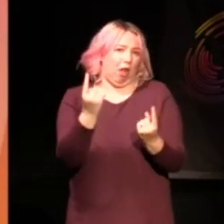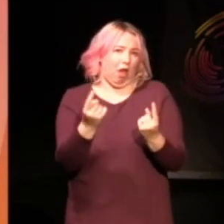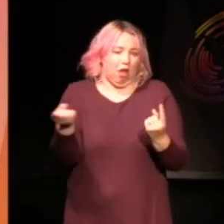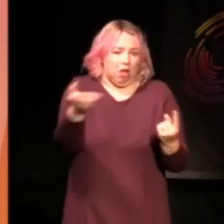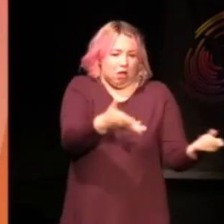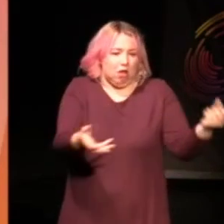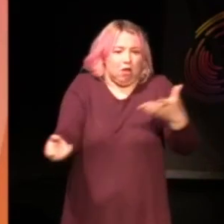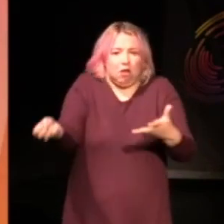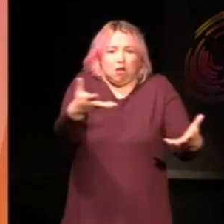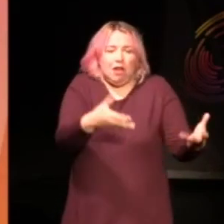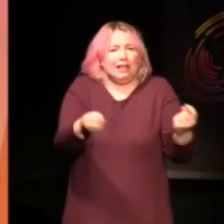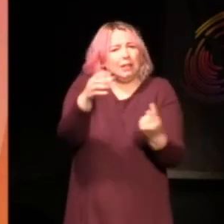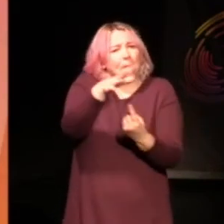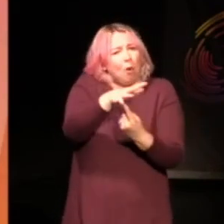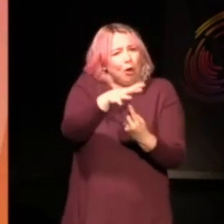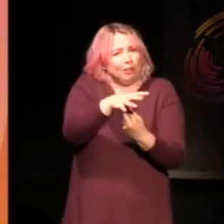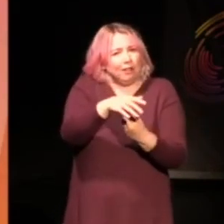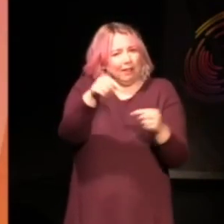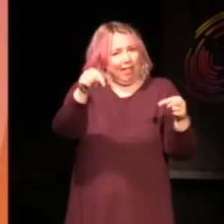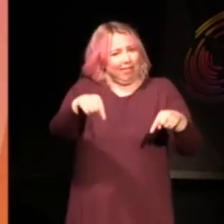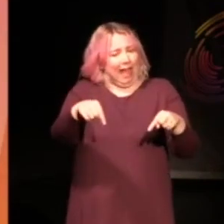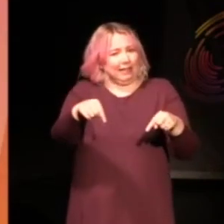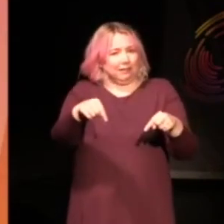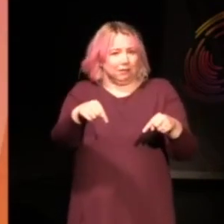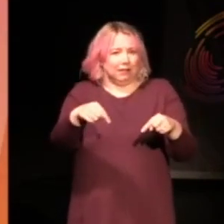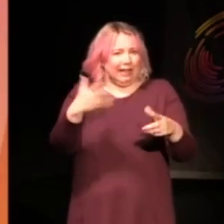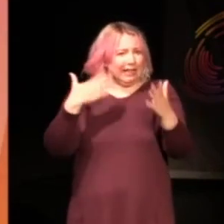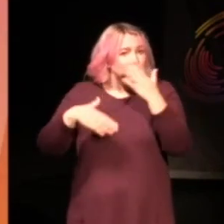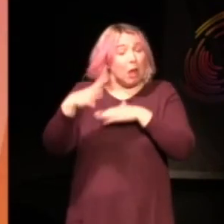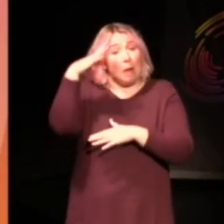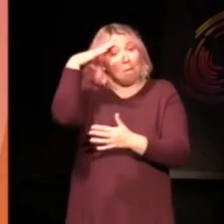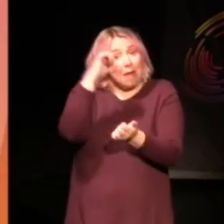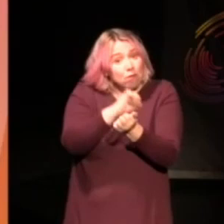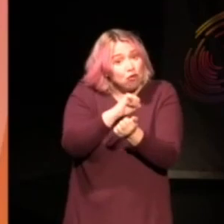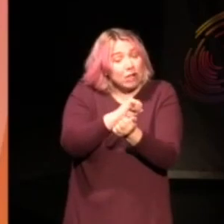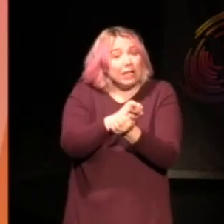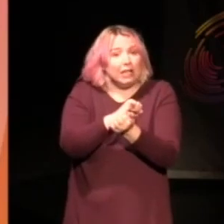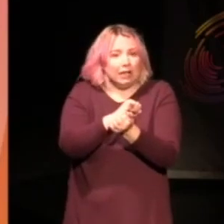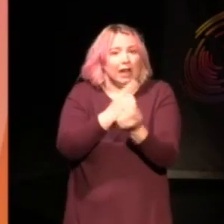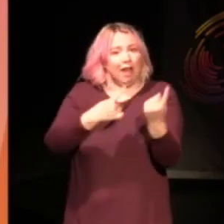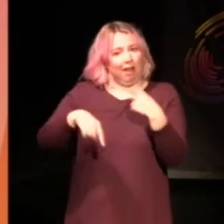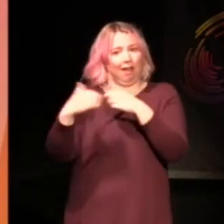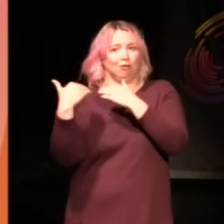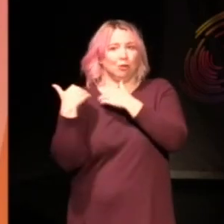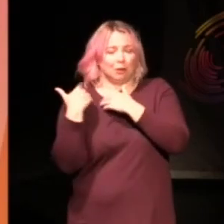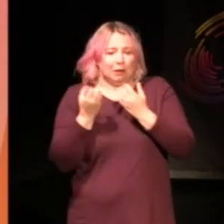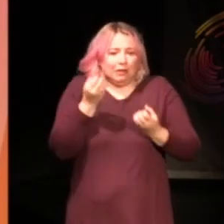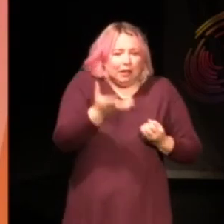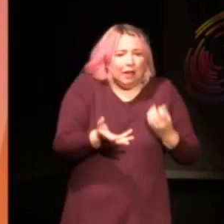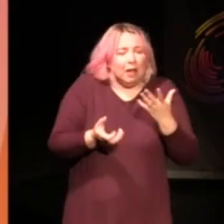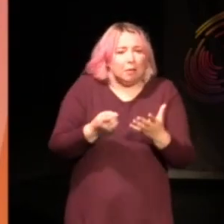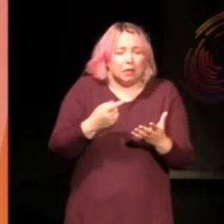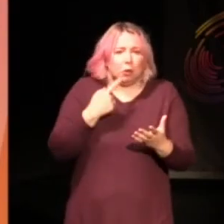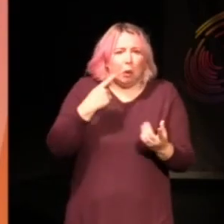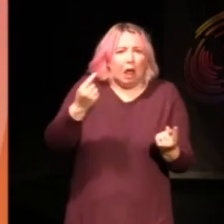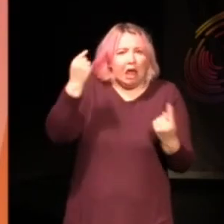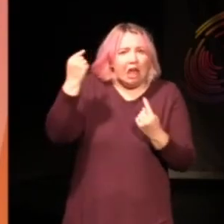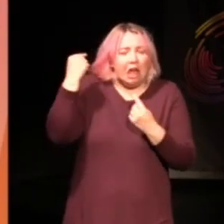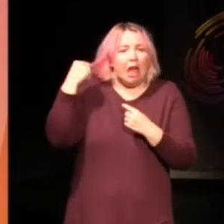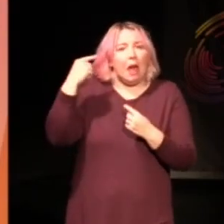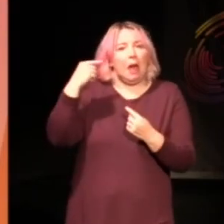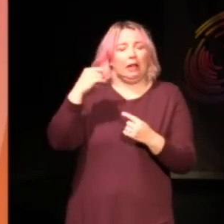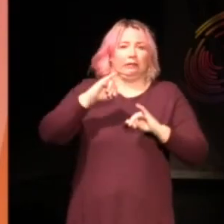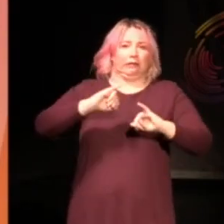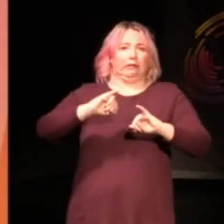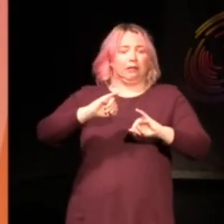also important in that context. In my opinion, memory is a responsibility, not in order to get stuck in the past, but to learn from the